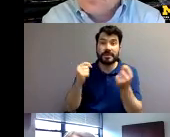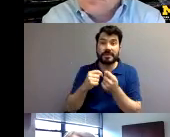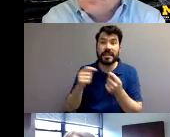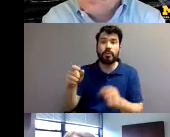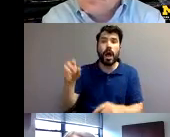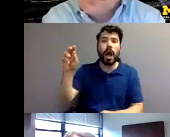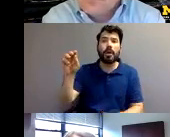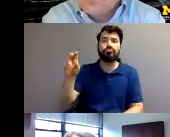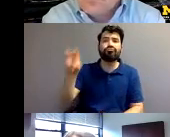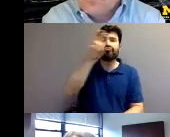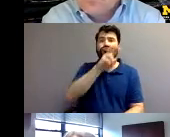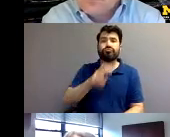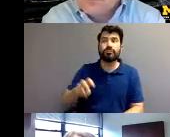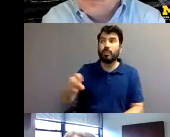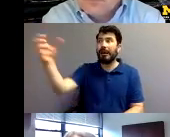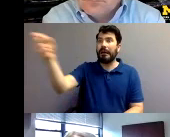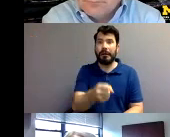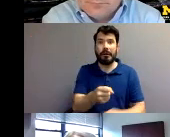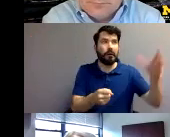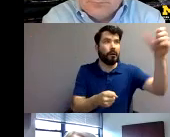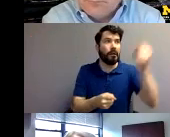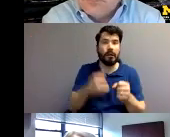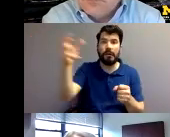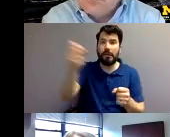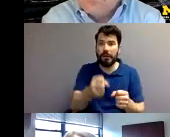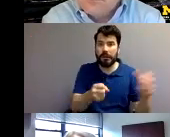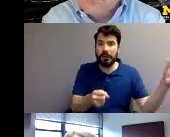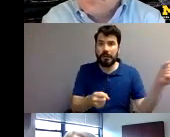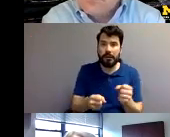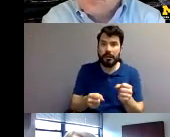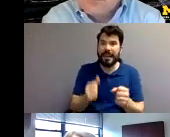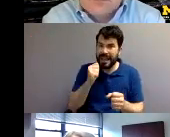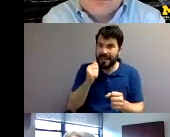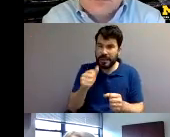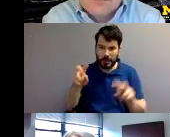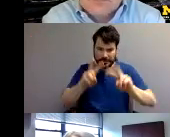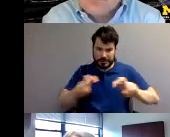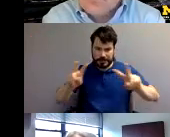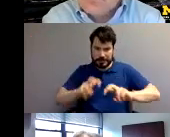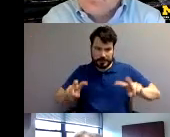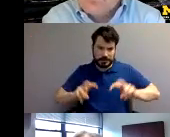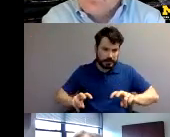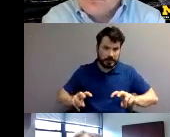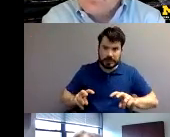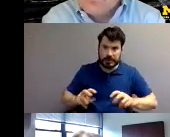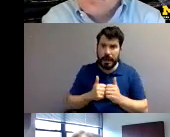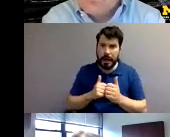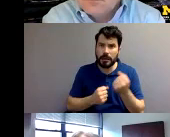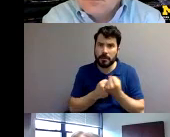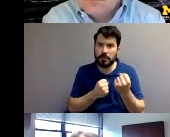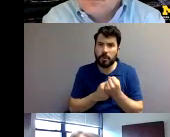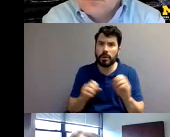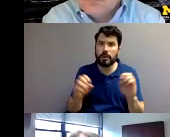is something that we continue every day to look at and find ways that we can support the emergency room